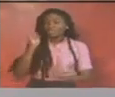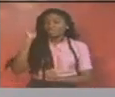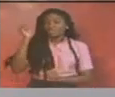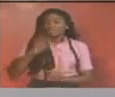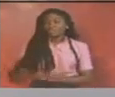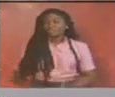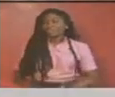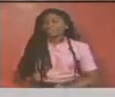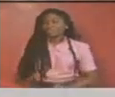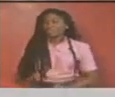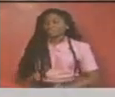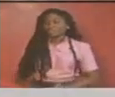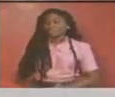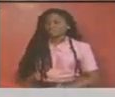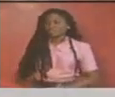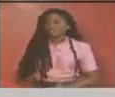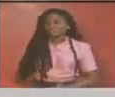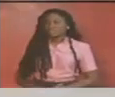Tobago.